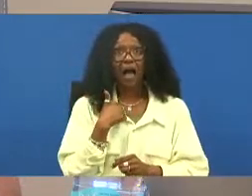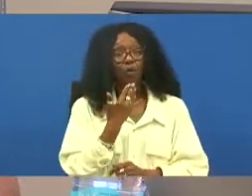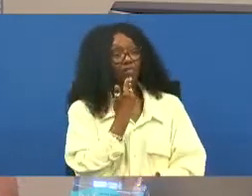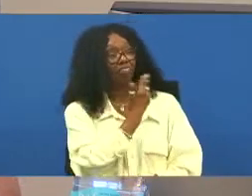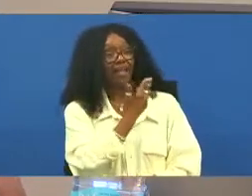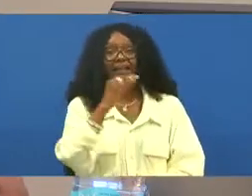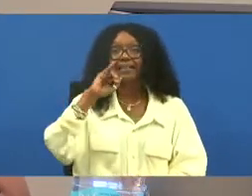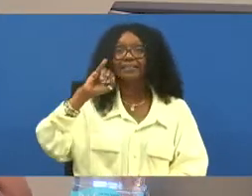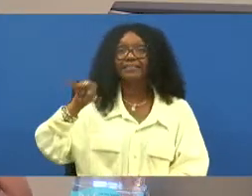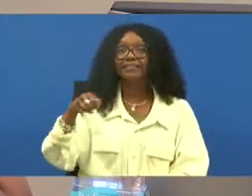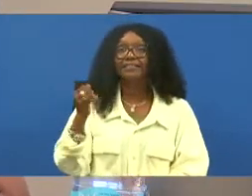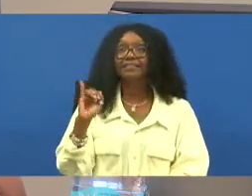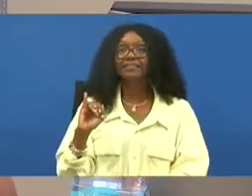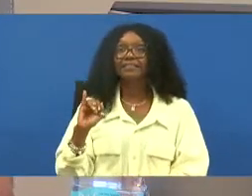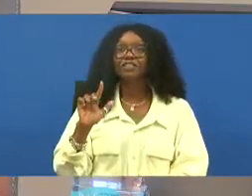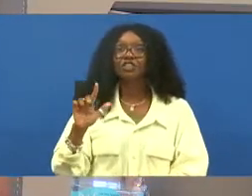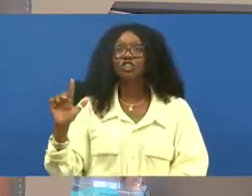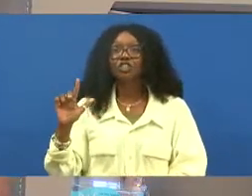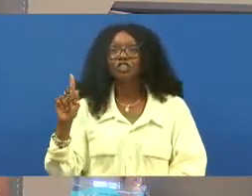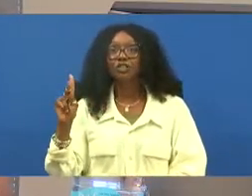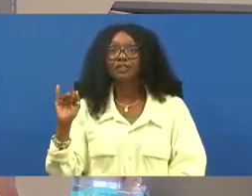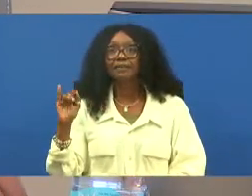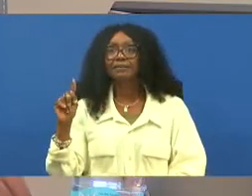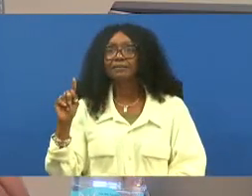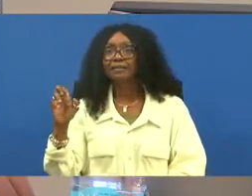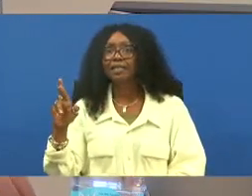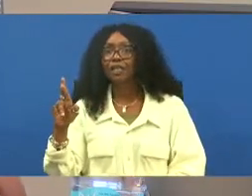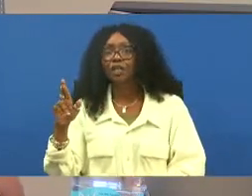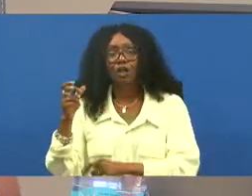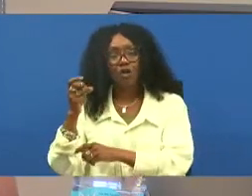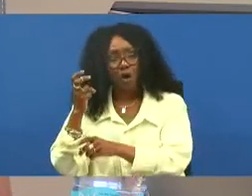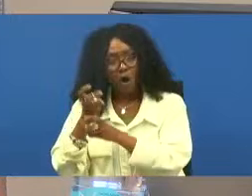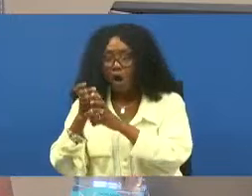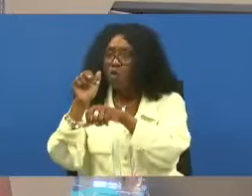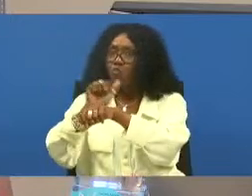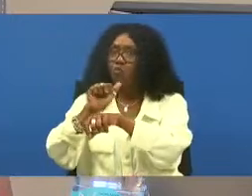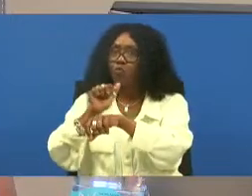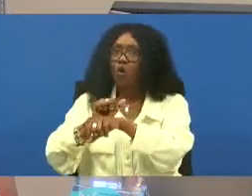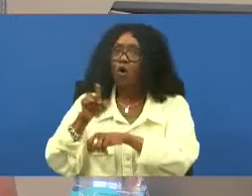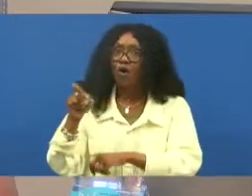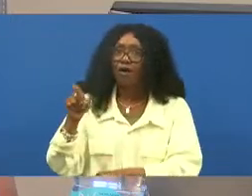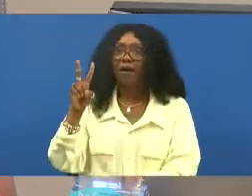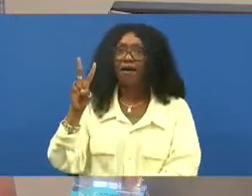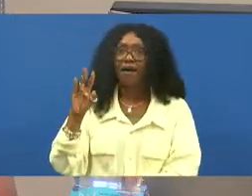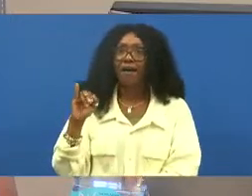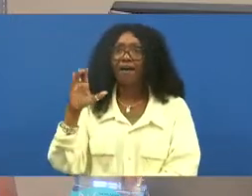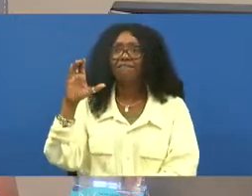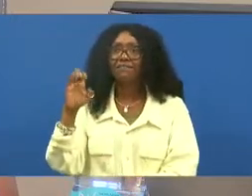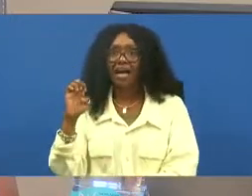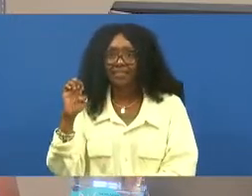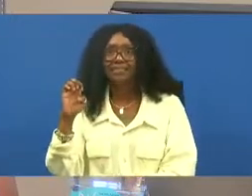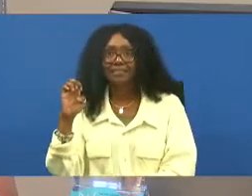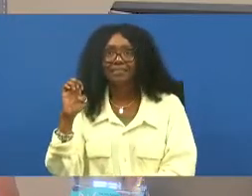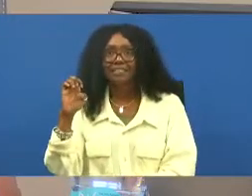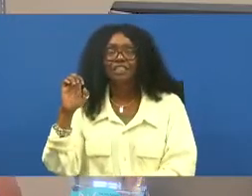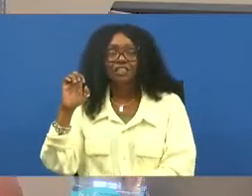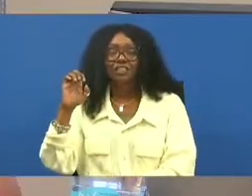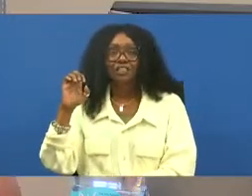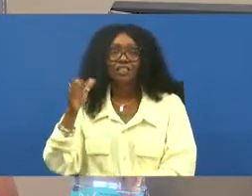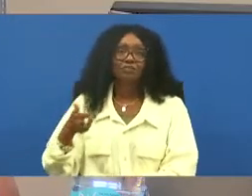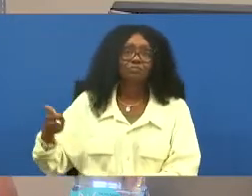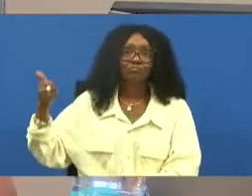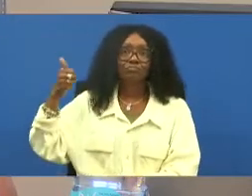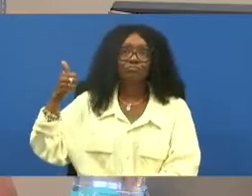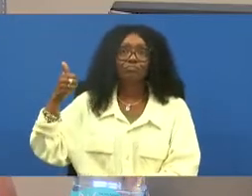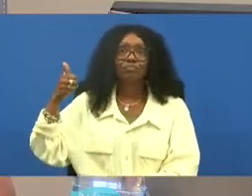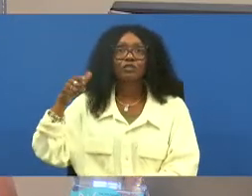Kidder for her hard work in serving as my vice chair and helping to move this project